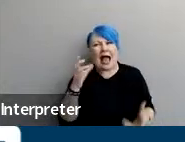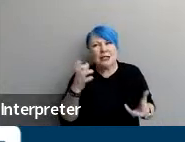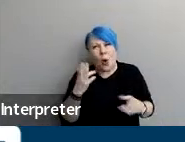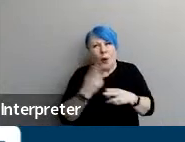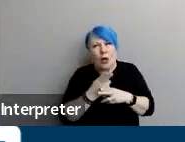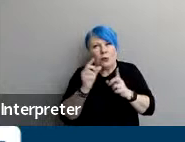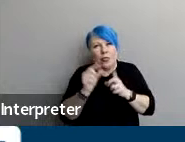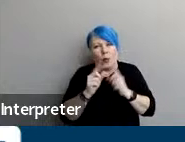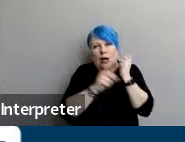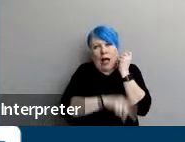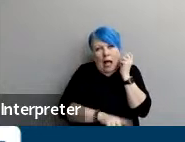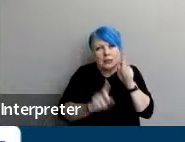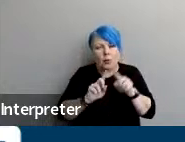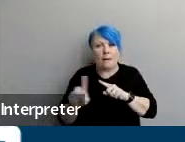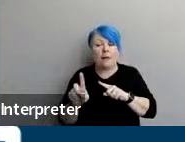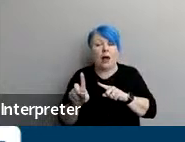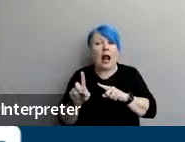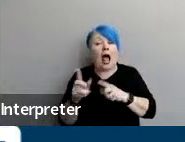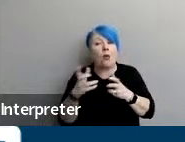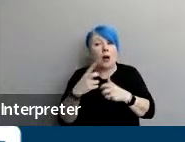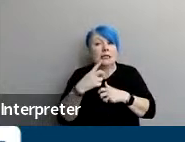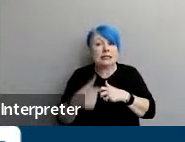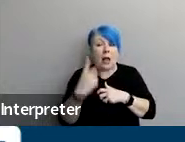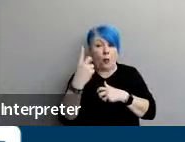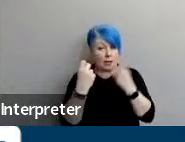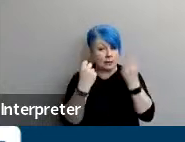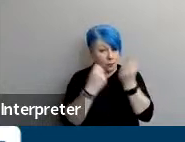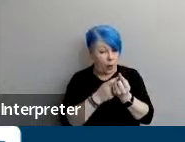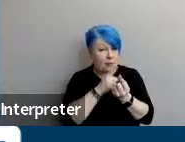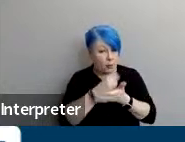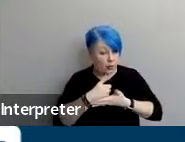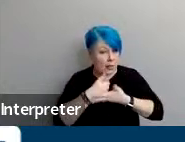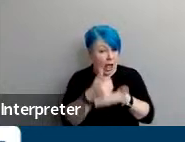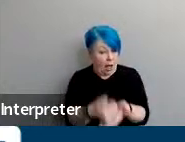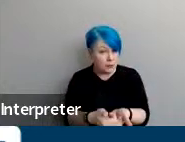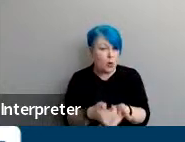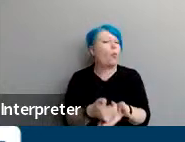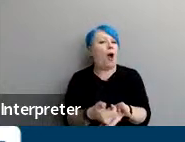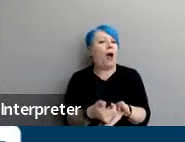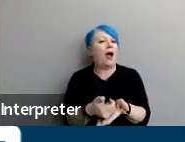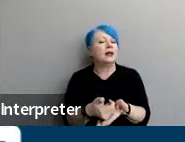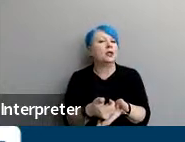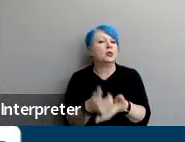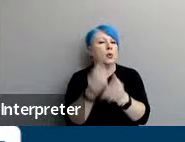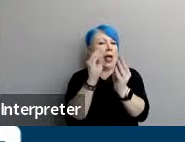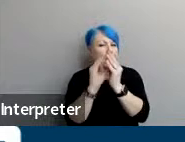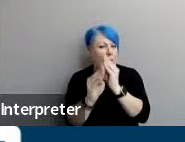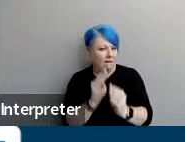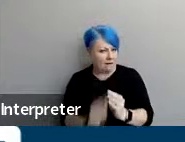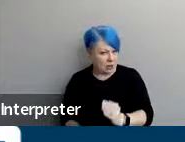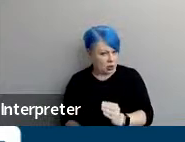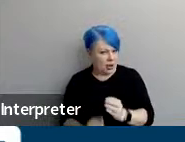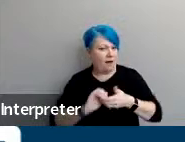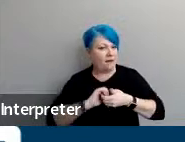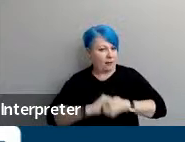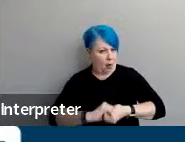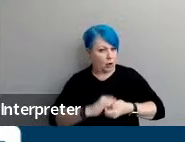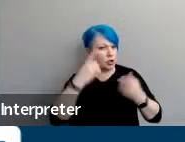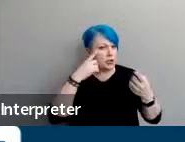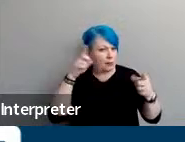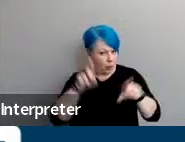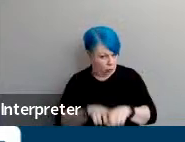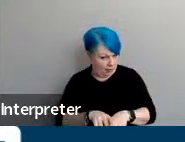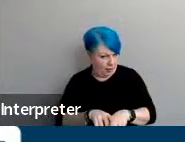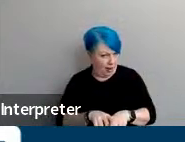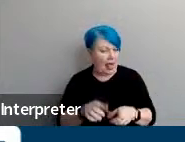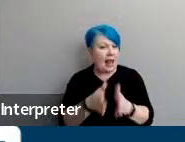supports that helped was the revision of the partnership agreement and having each of the directors and those